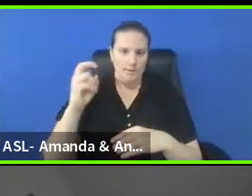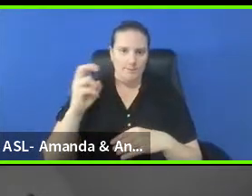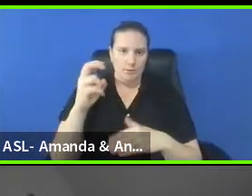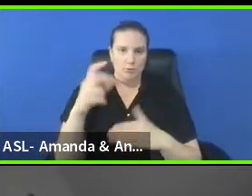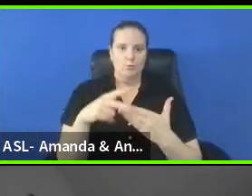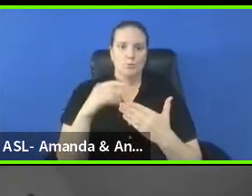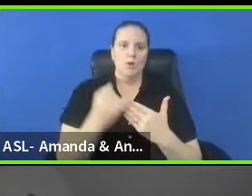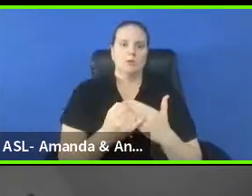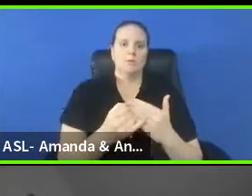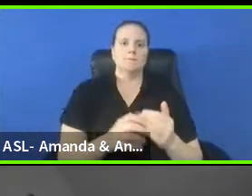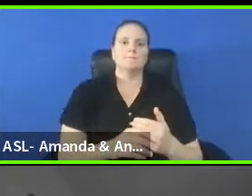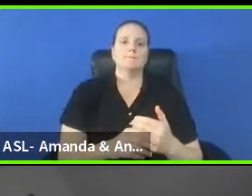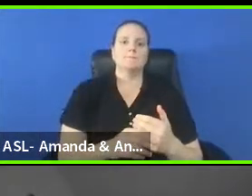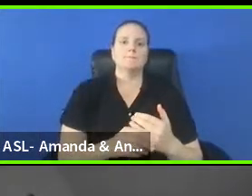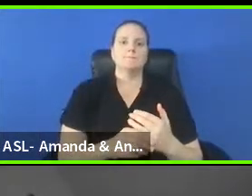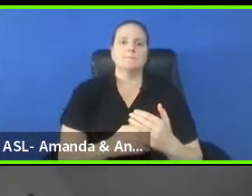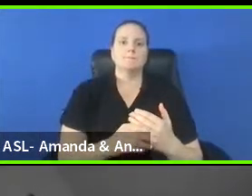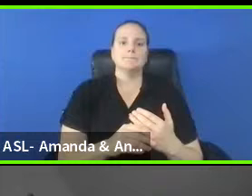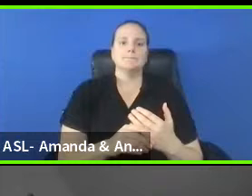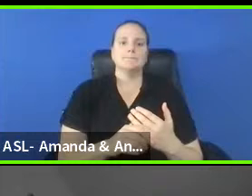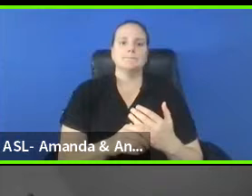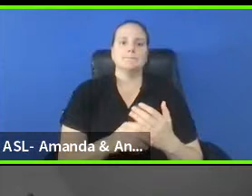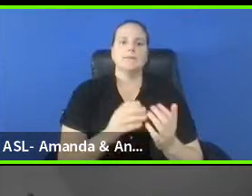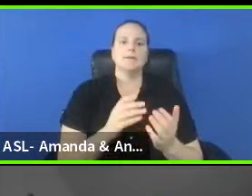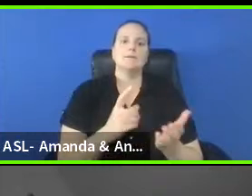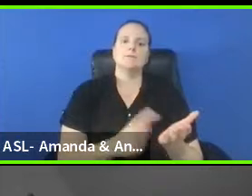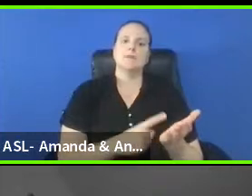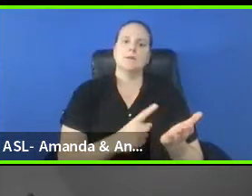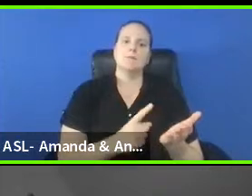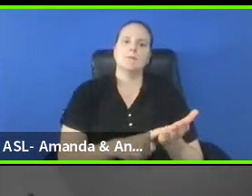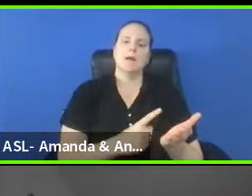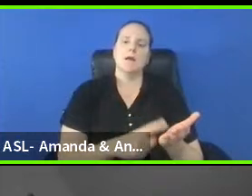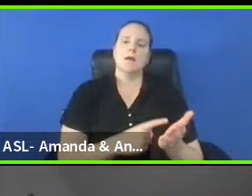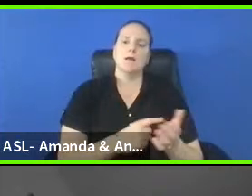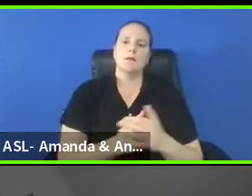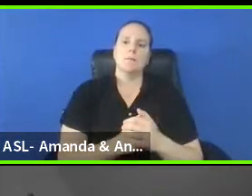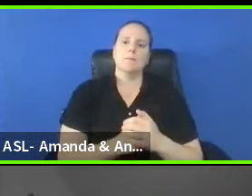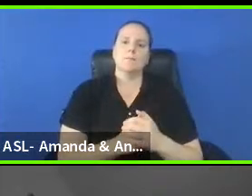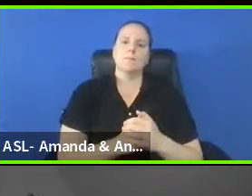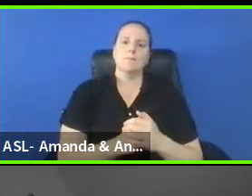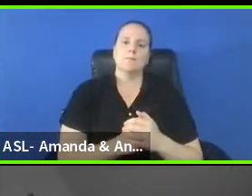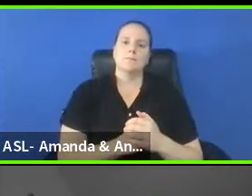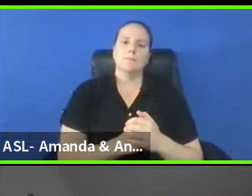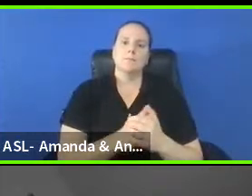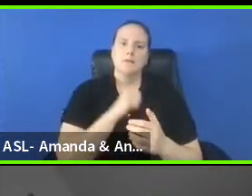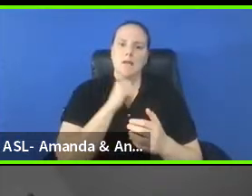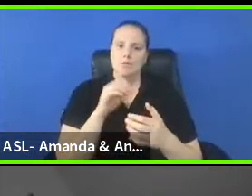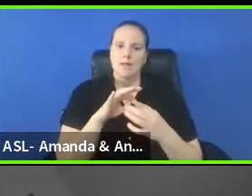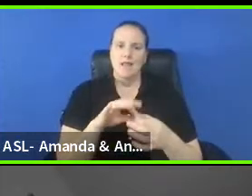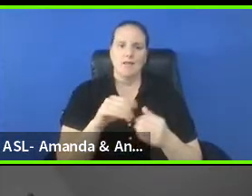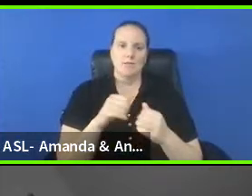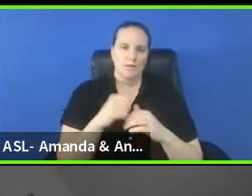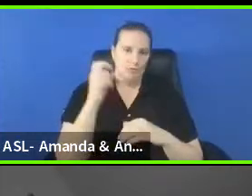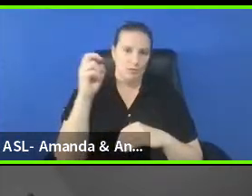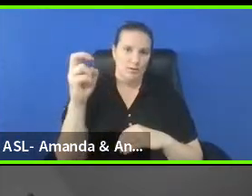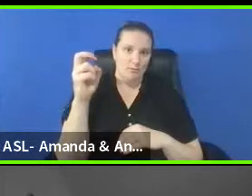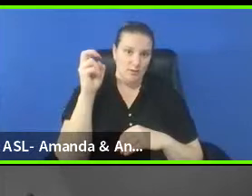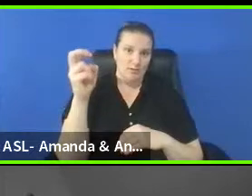project, these are things that sometimes are unrelated to